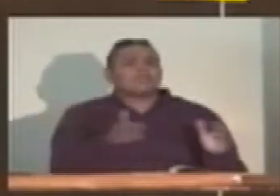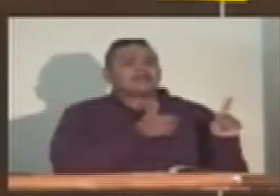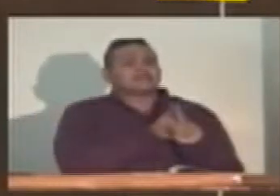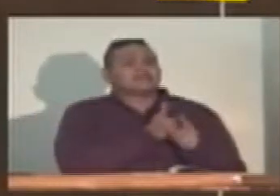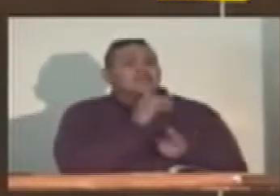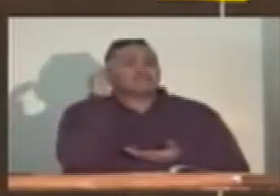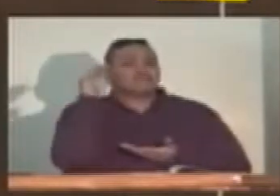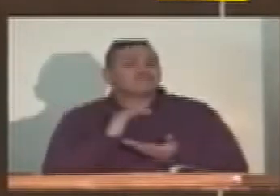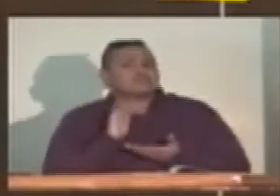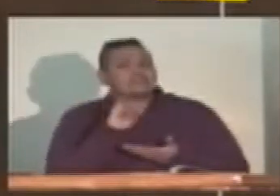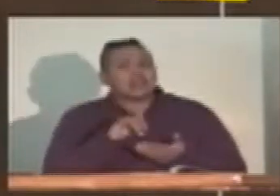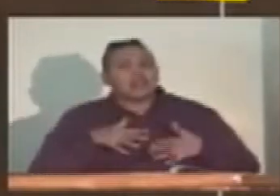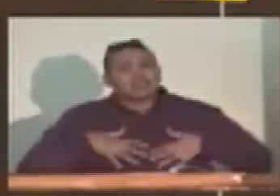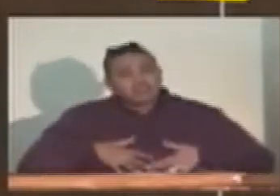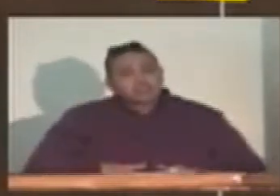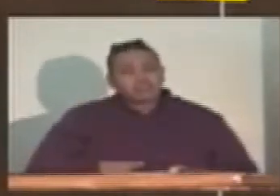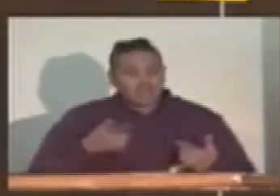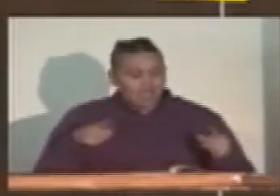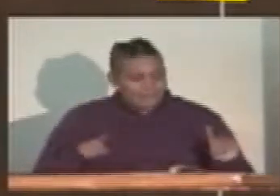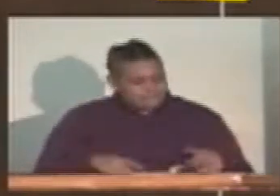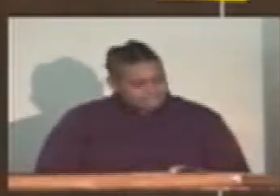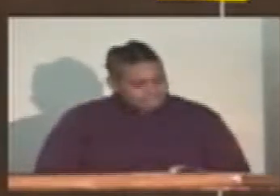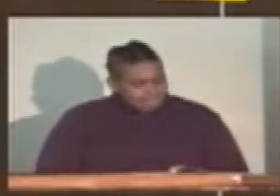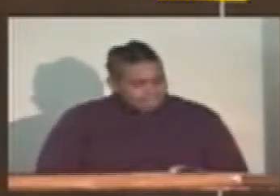alleviate this distress.